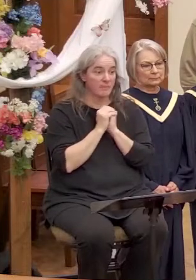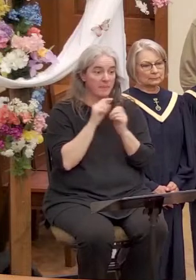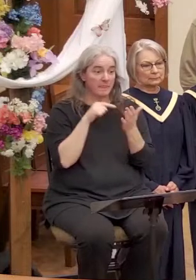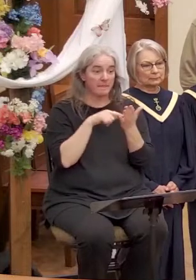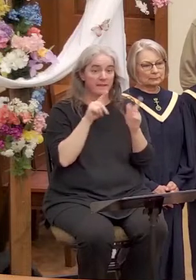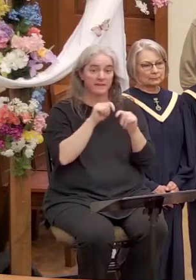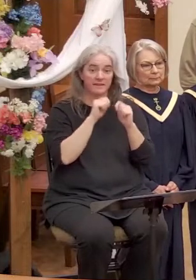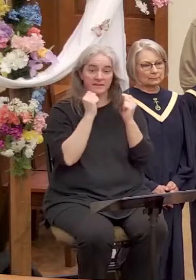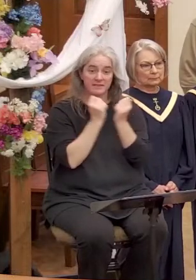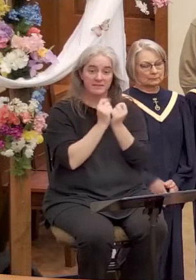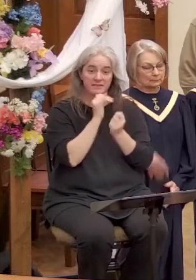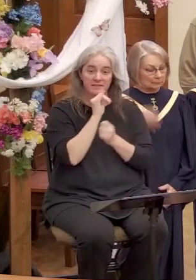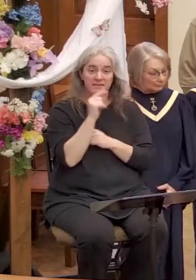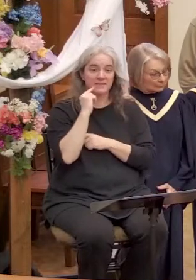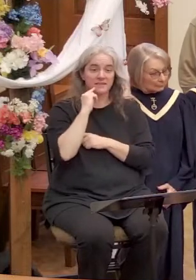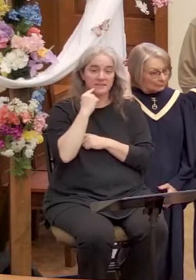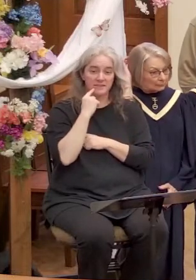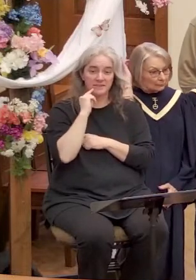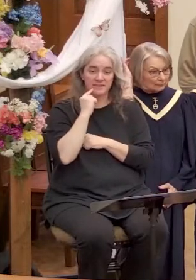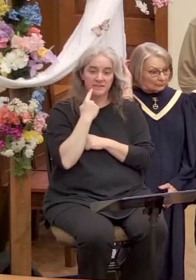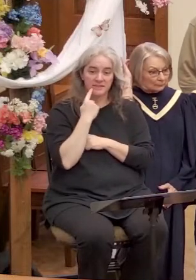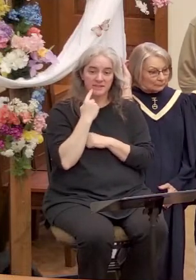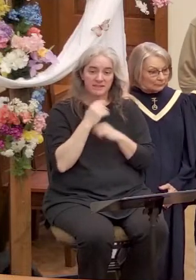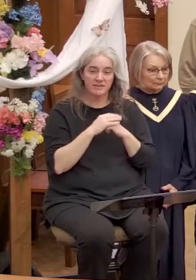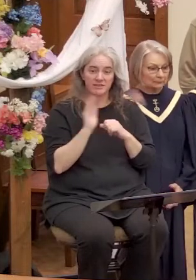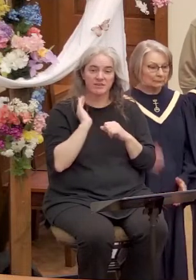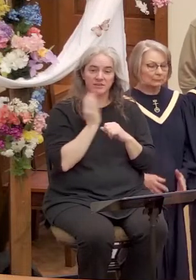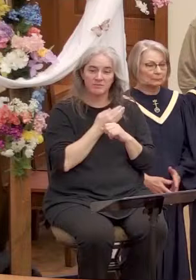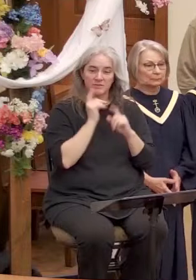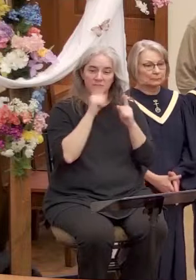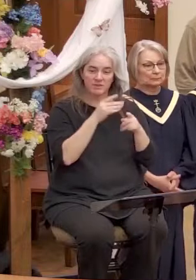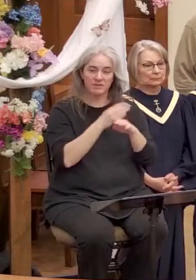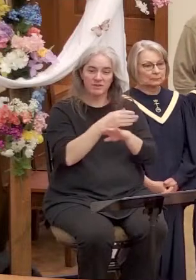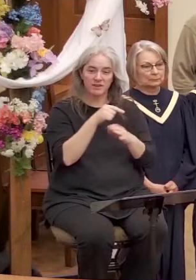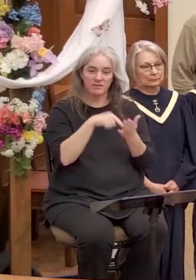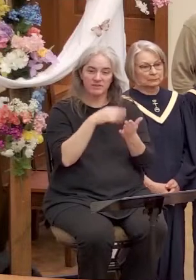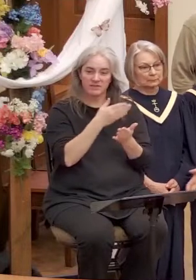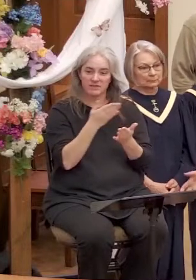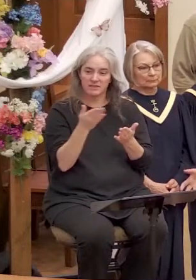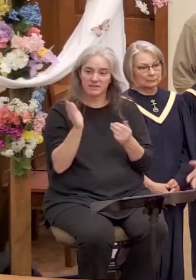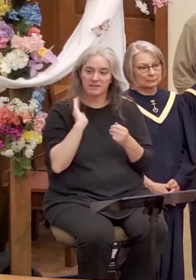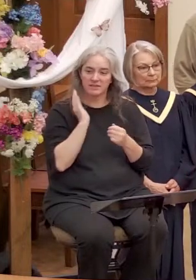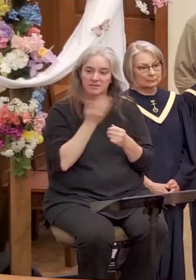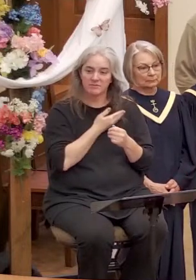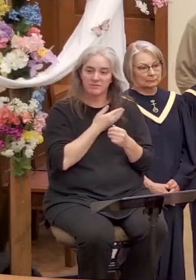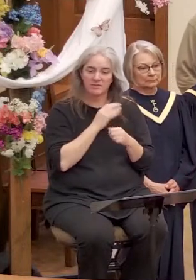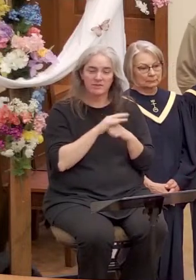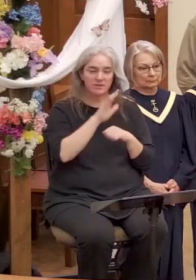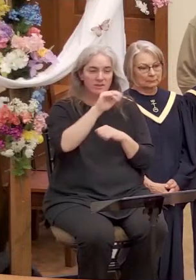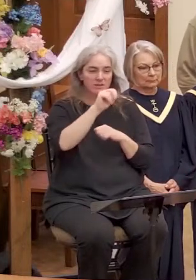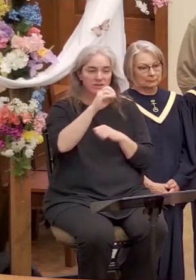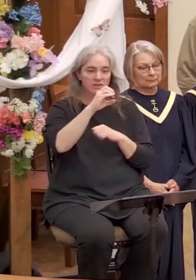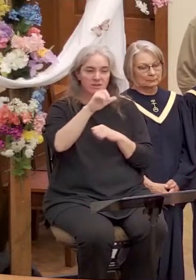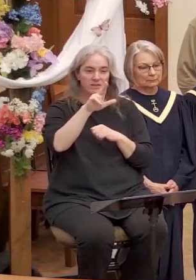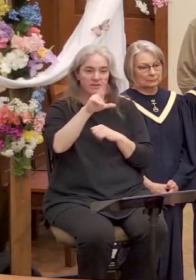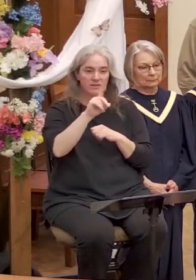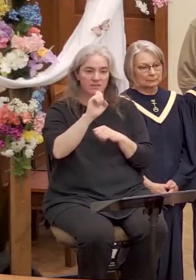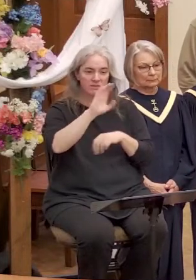team is serious about this. We are going to go after these things. We're going to include you all,